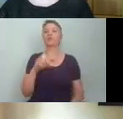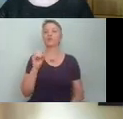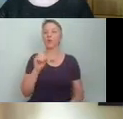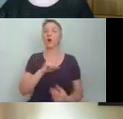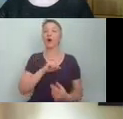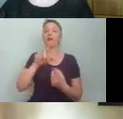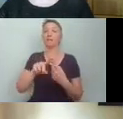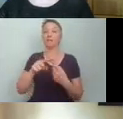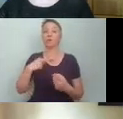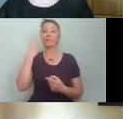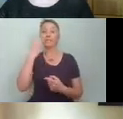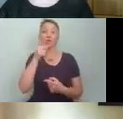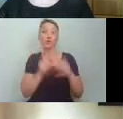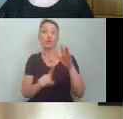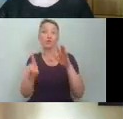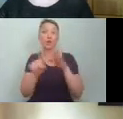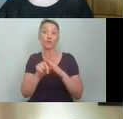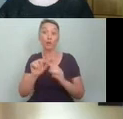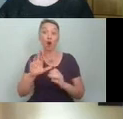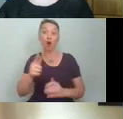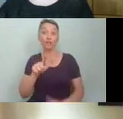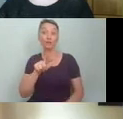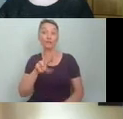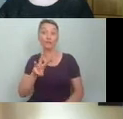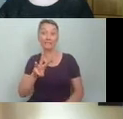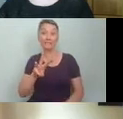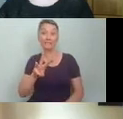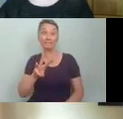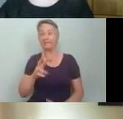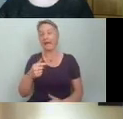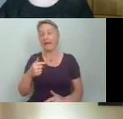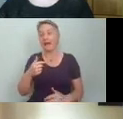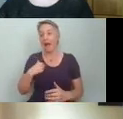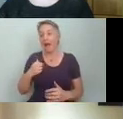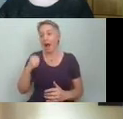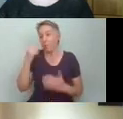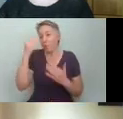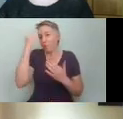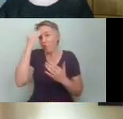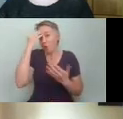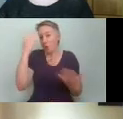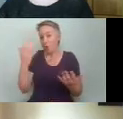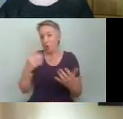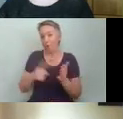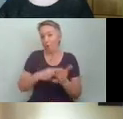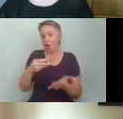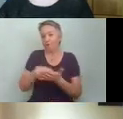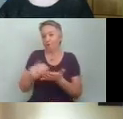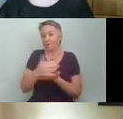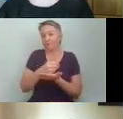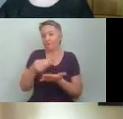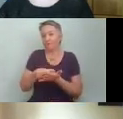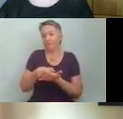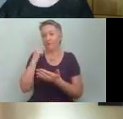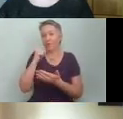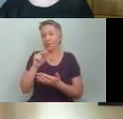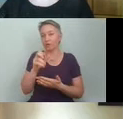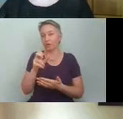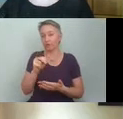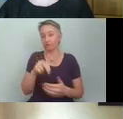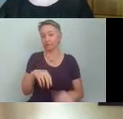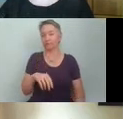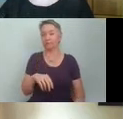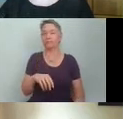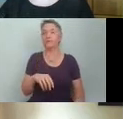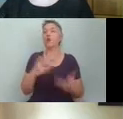August 26th, I really won't know what our tuition revenue is going to look like. As I indicated, the patient